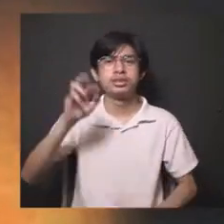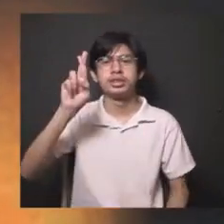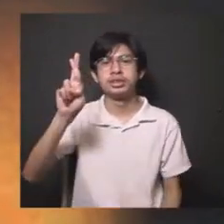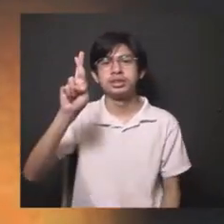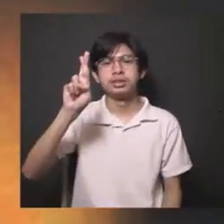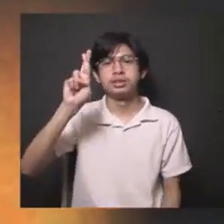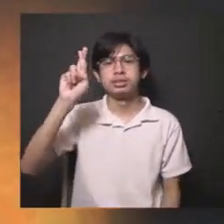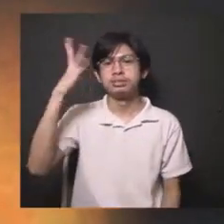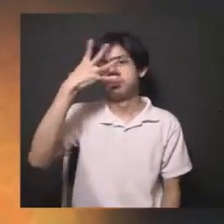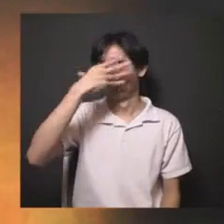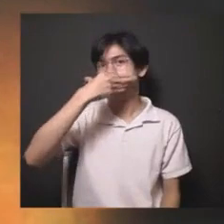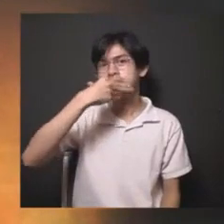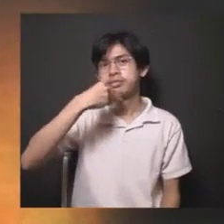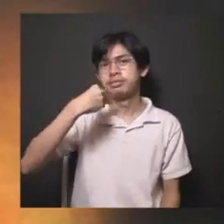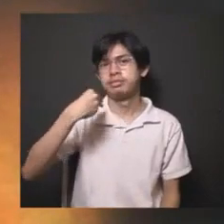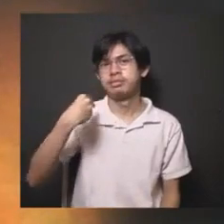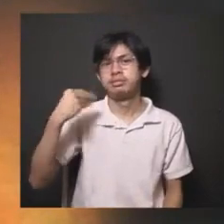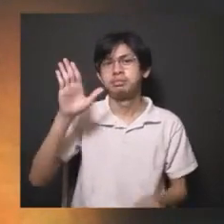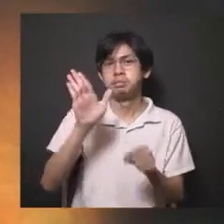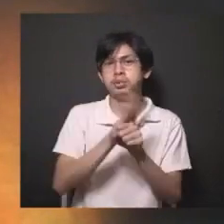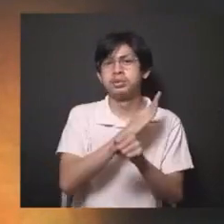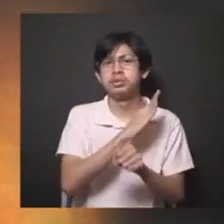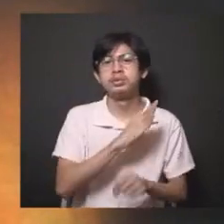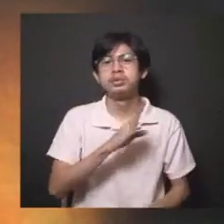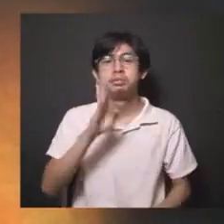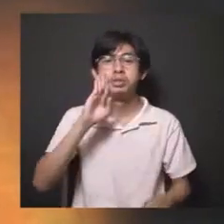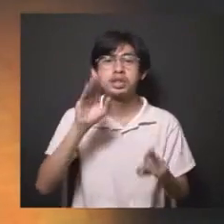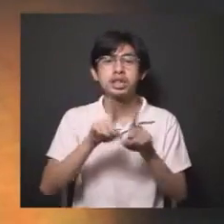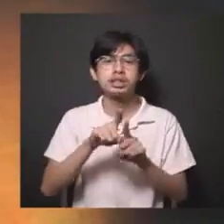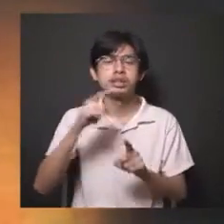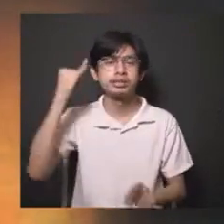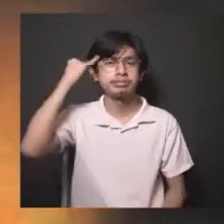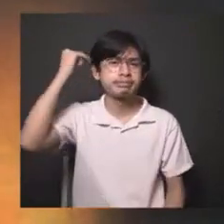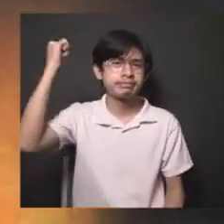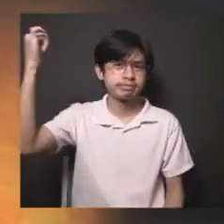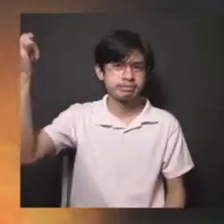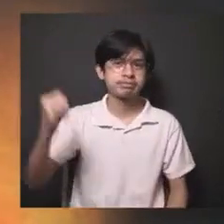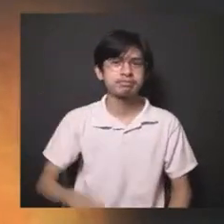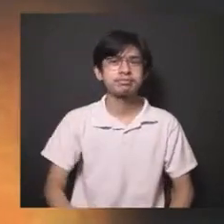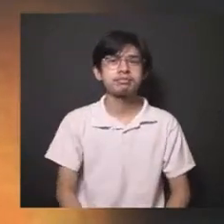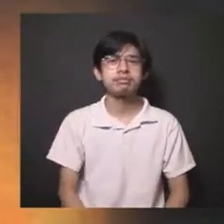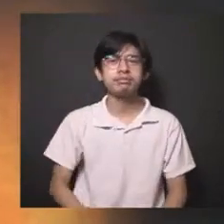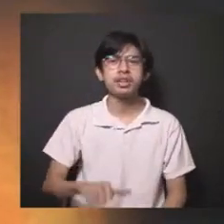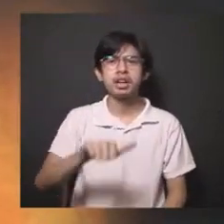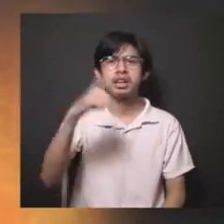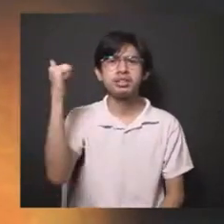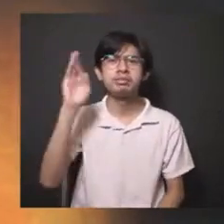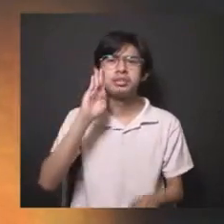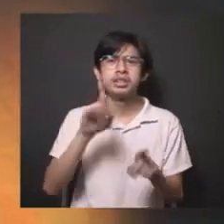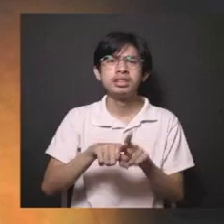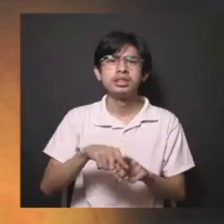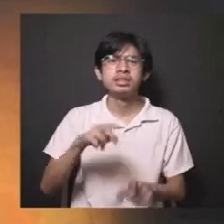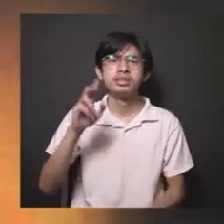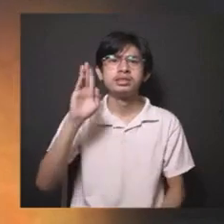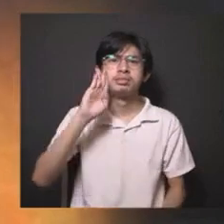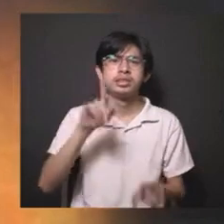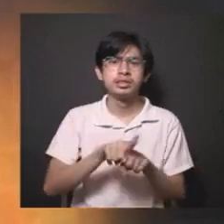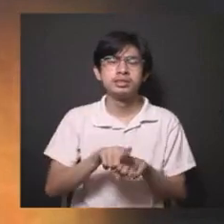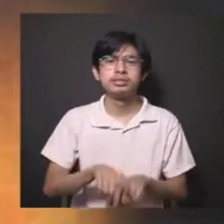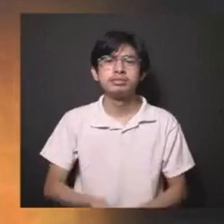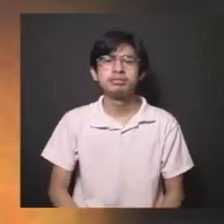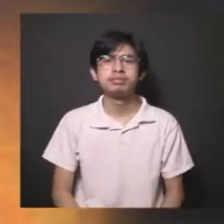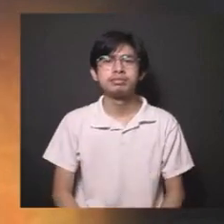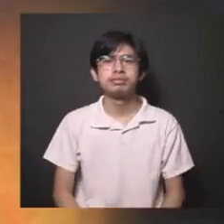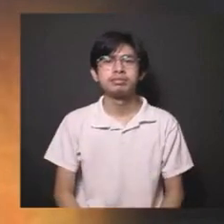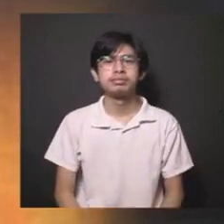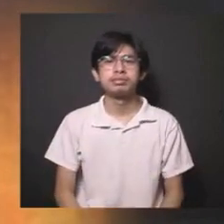full-blooded brother of Joseph. The other brothers, they were 12 in the family, now 13. The other brothers, they were just brothers from another mother